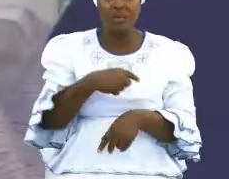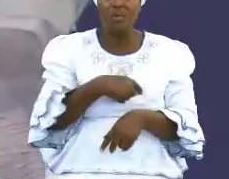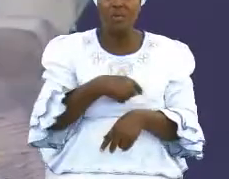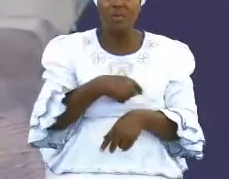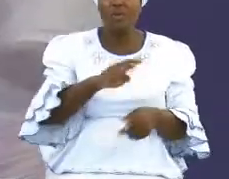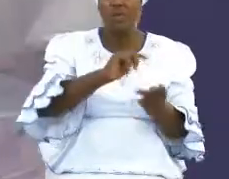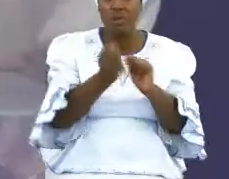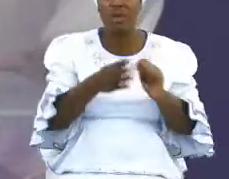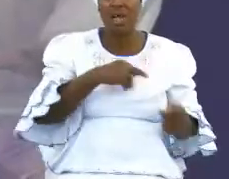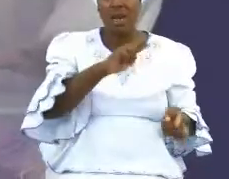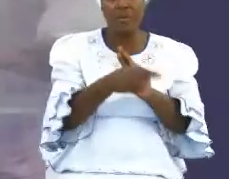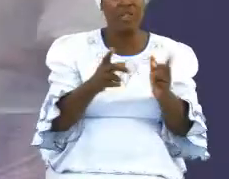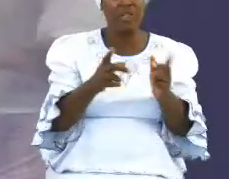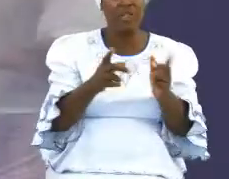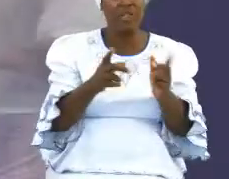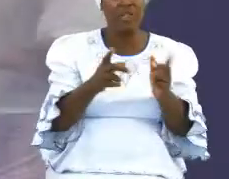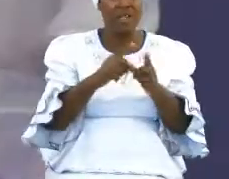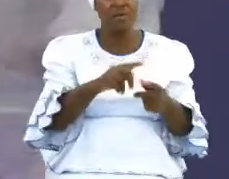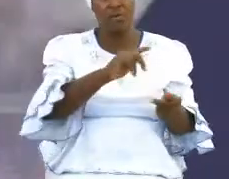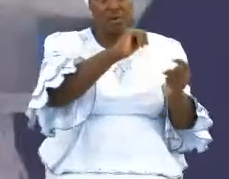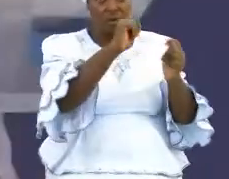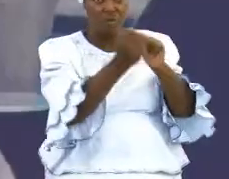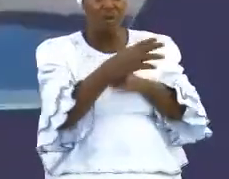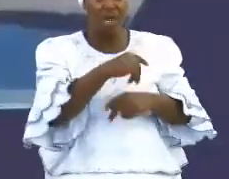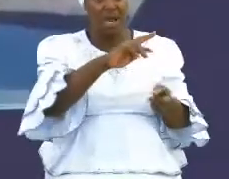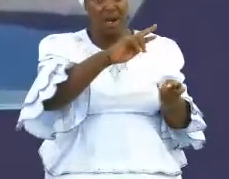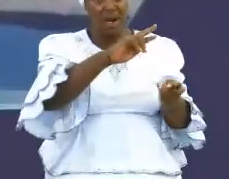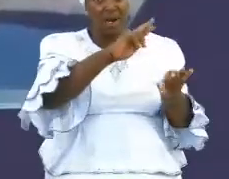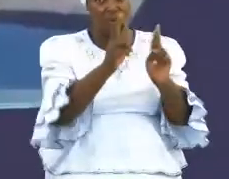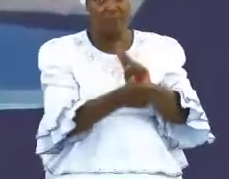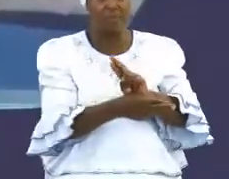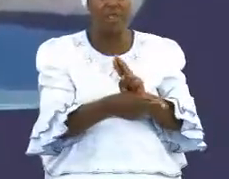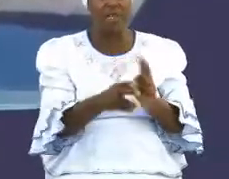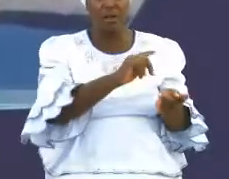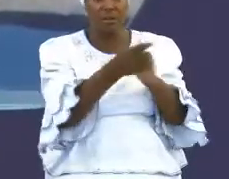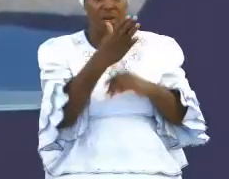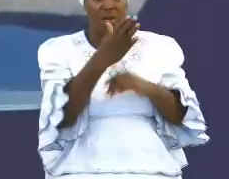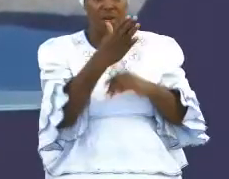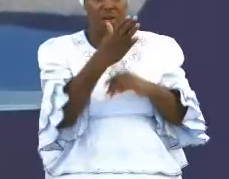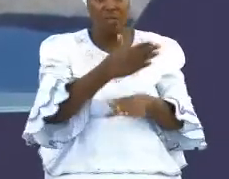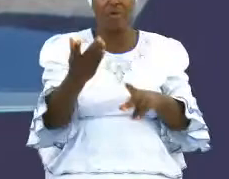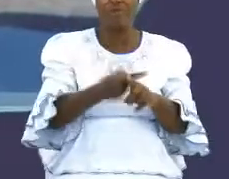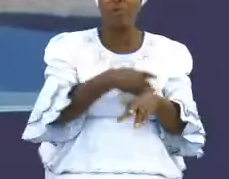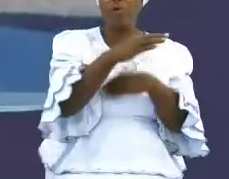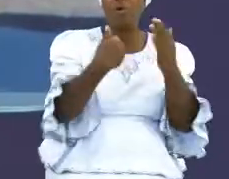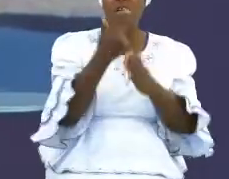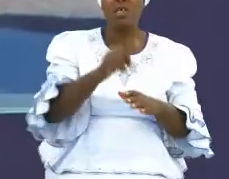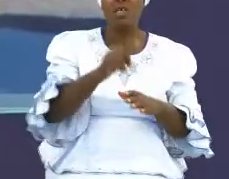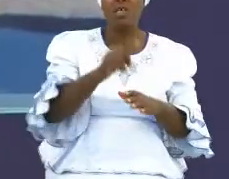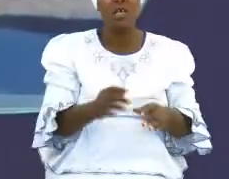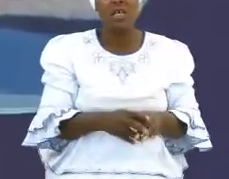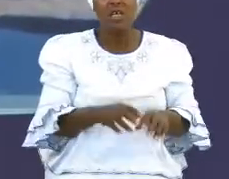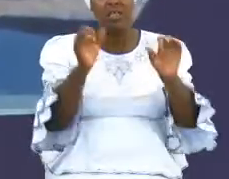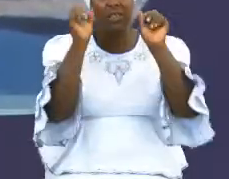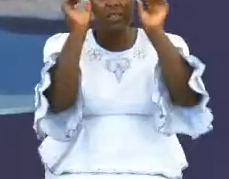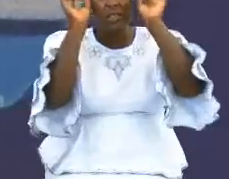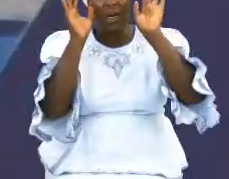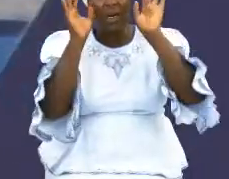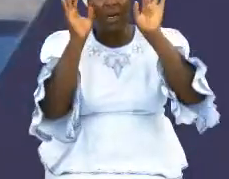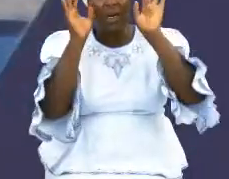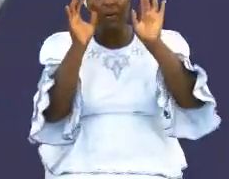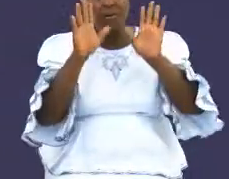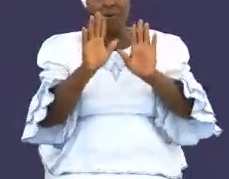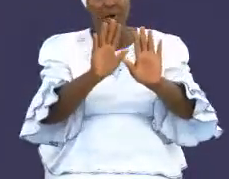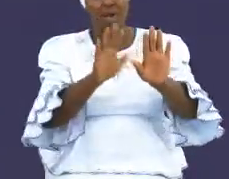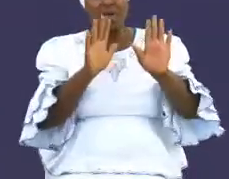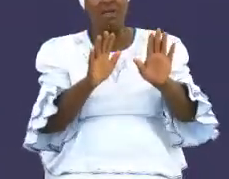turn and repent and turn away from his fierce anger that will perish not. And then in